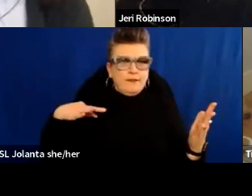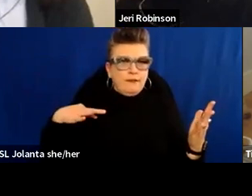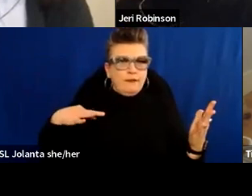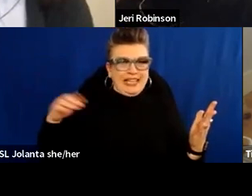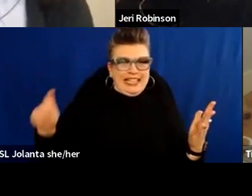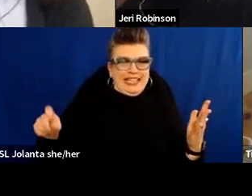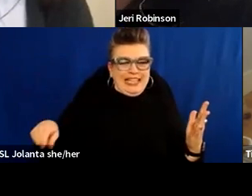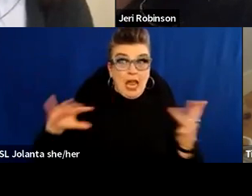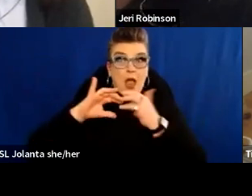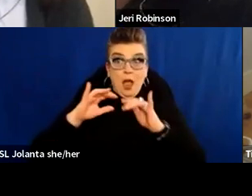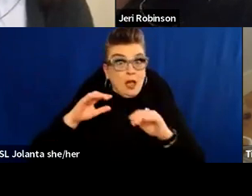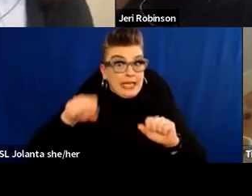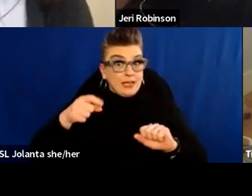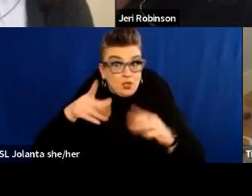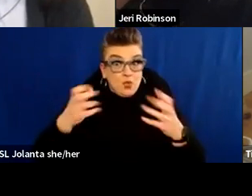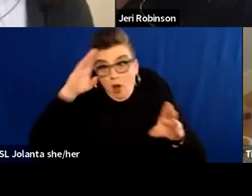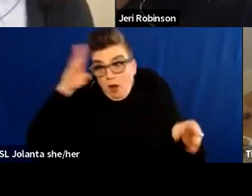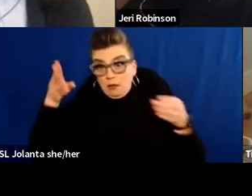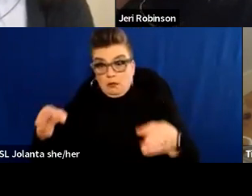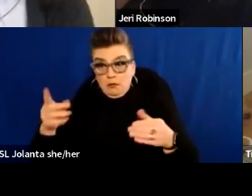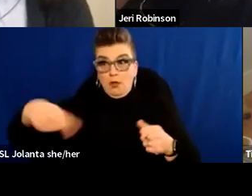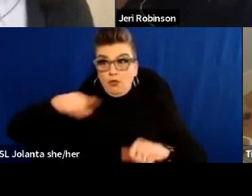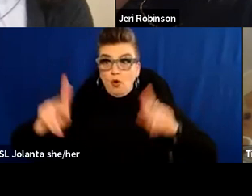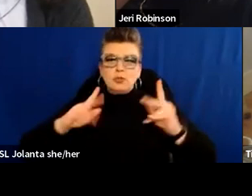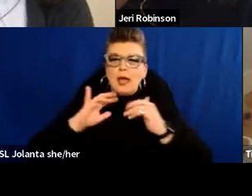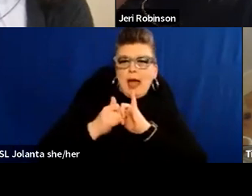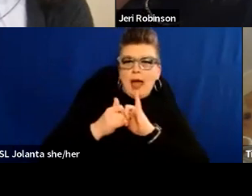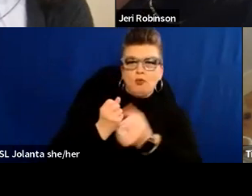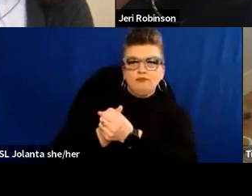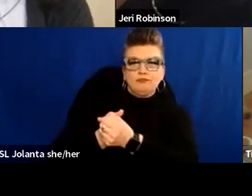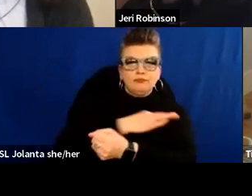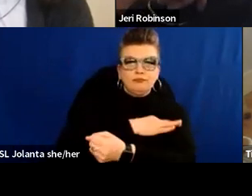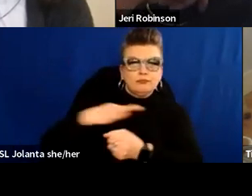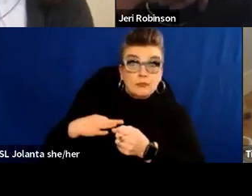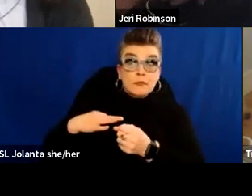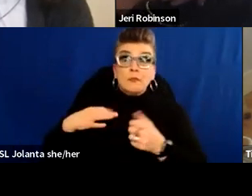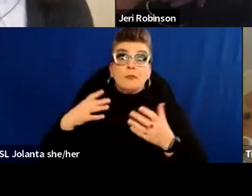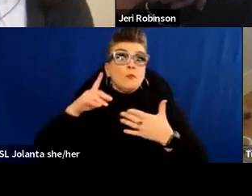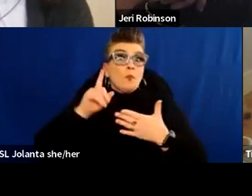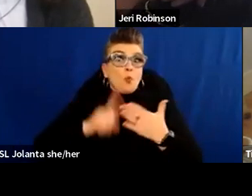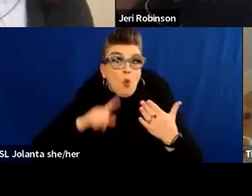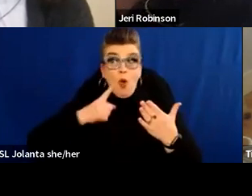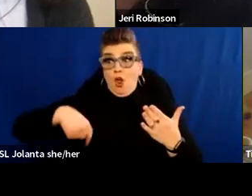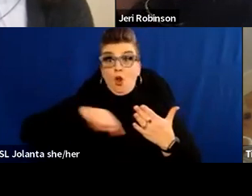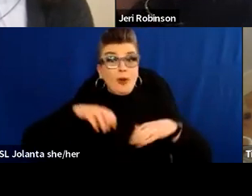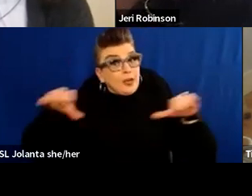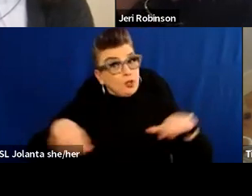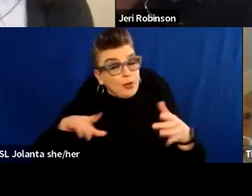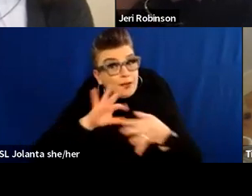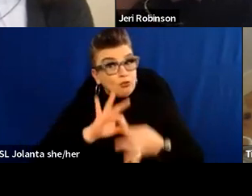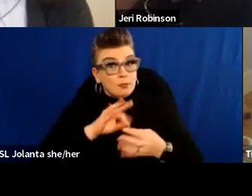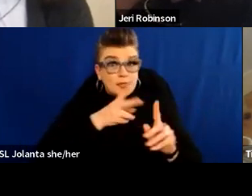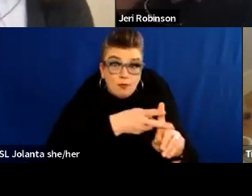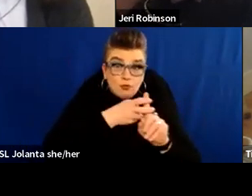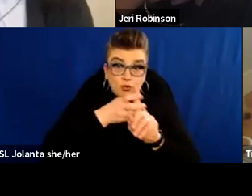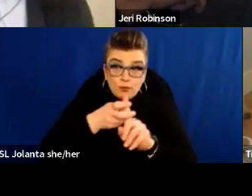that to fruition and what are we doing not only in terms of recruitment and retention but what are the professional